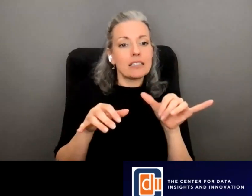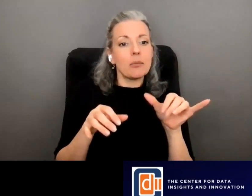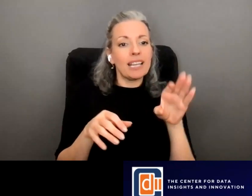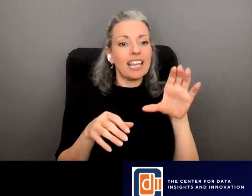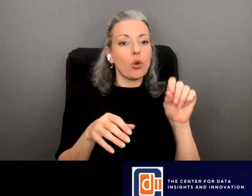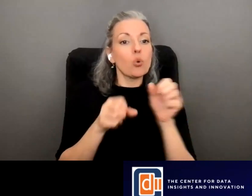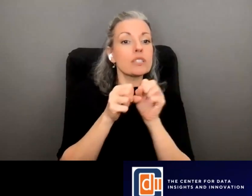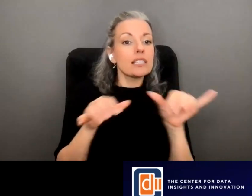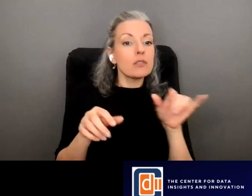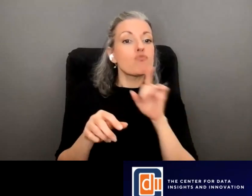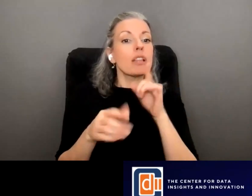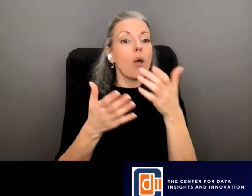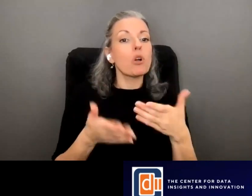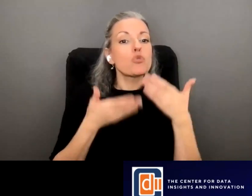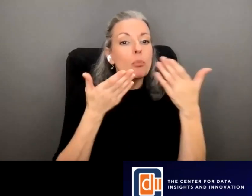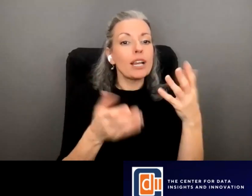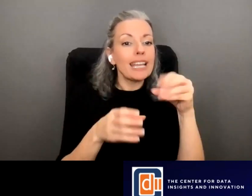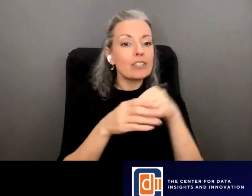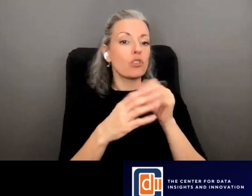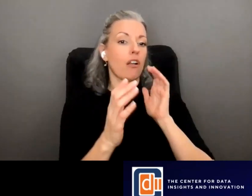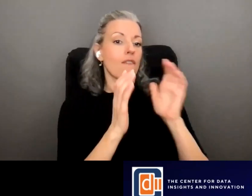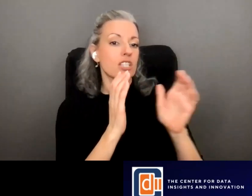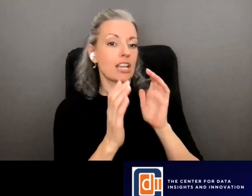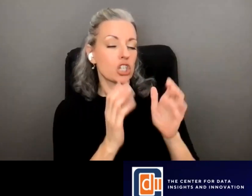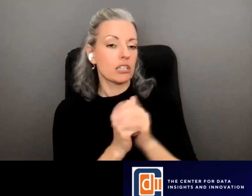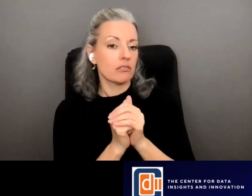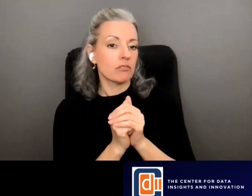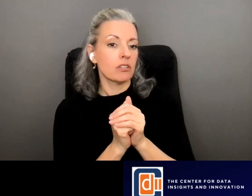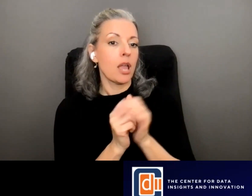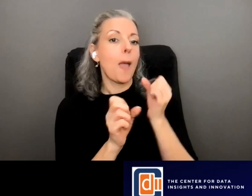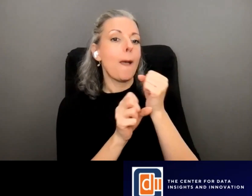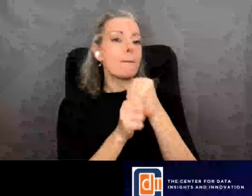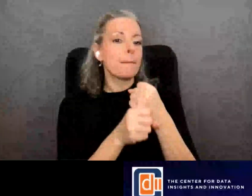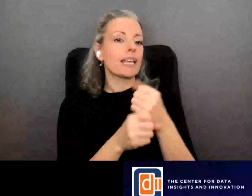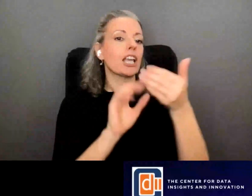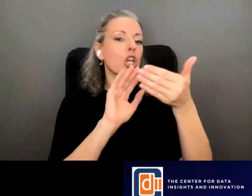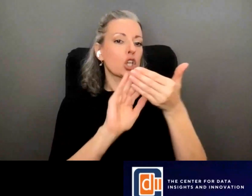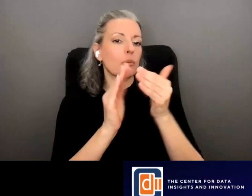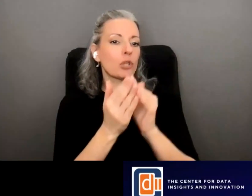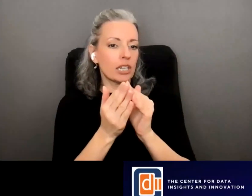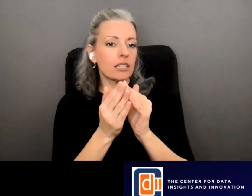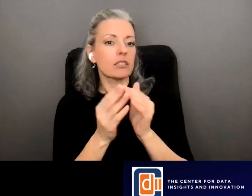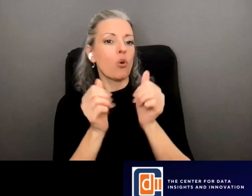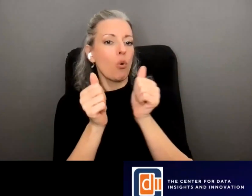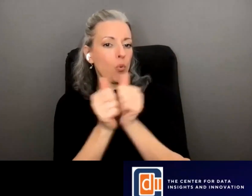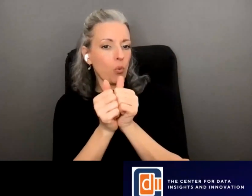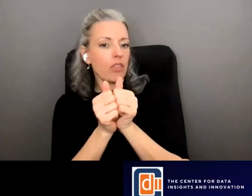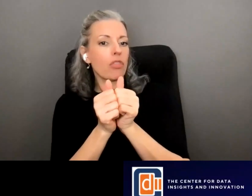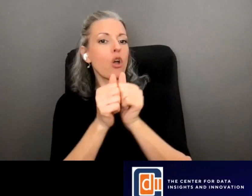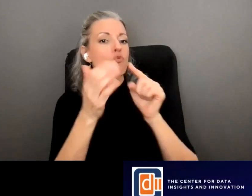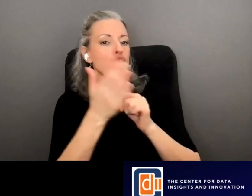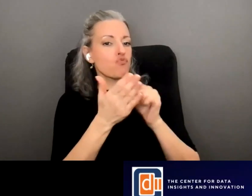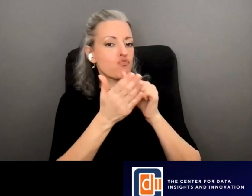pieces that I really want to bring into the conversation is creating communities of practice with researchers, really bringing